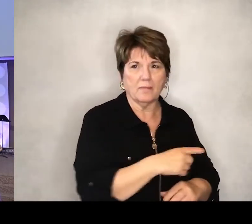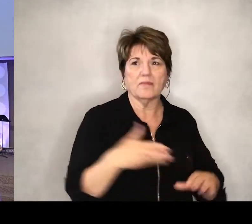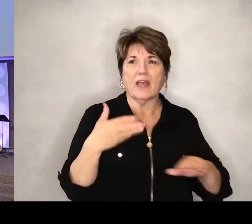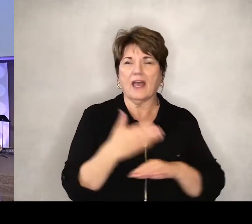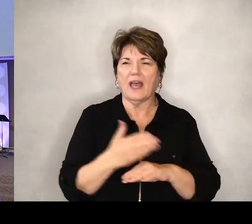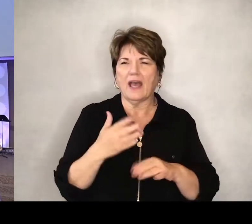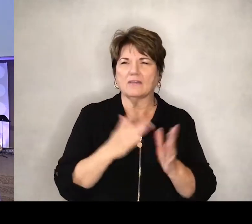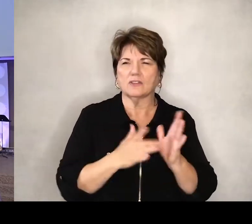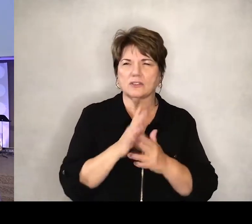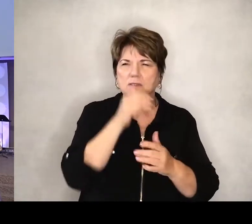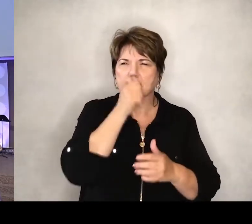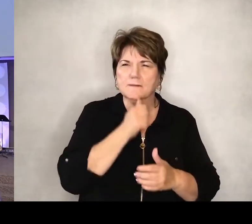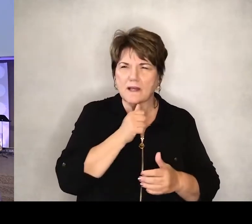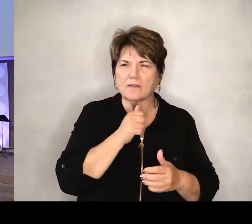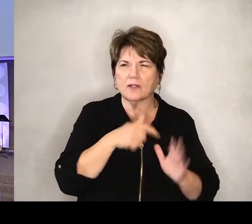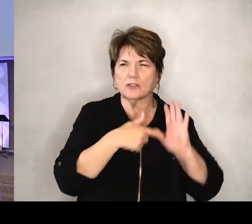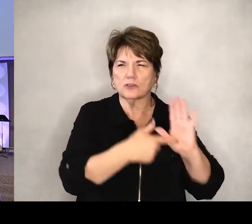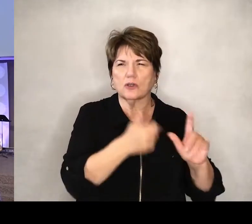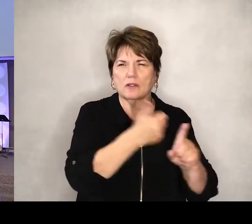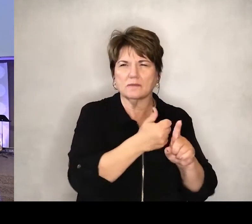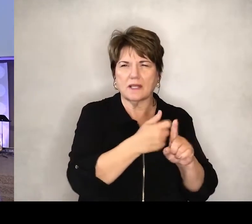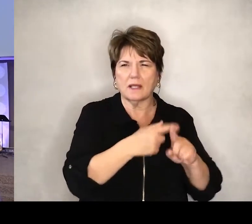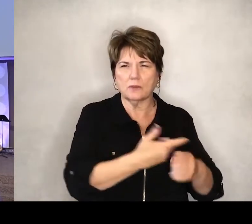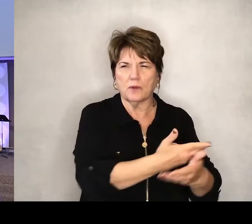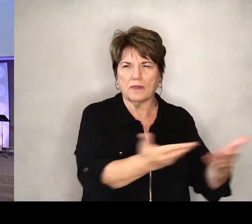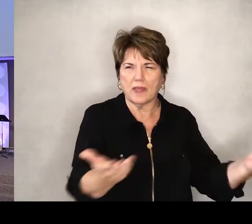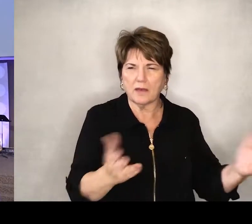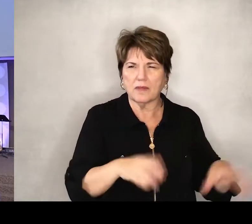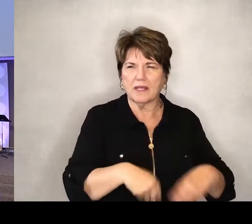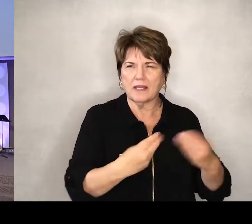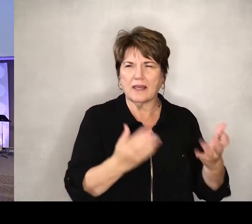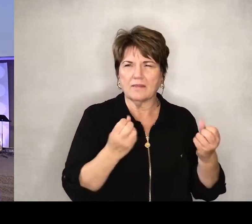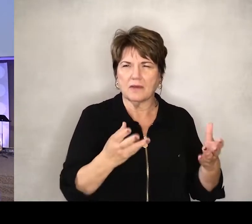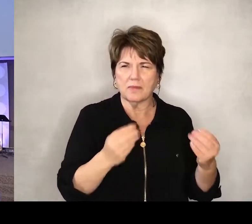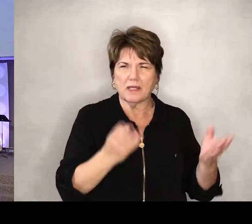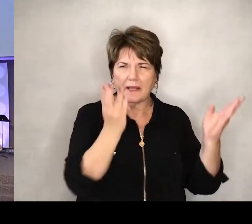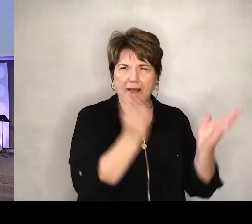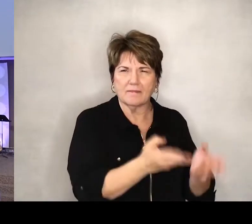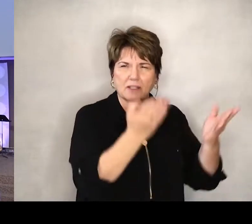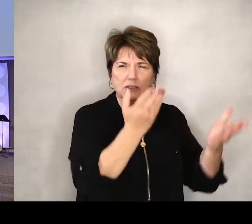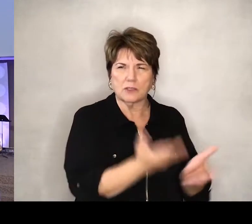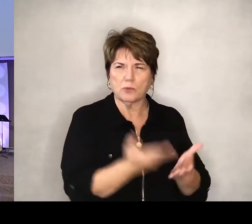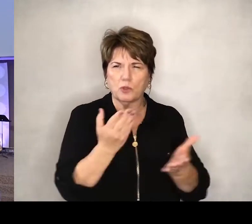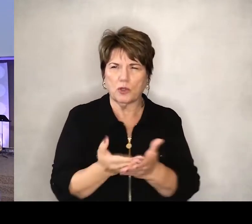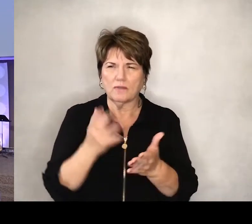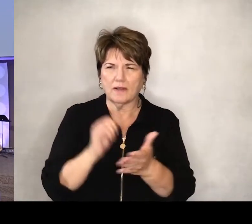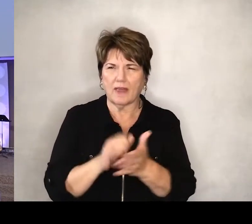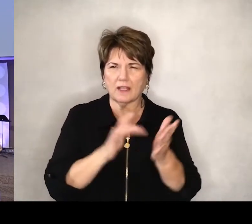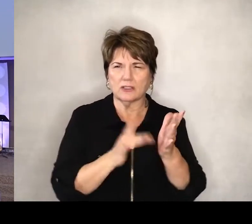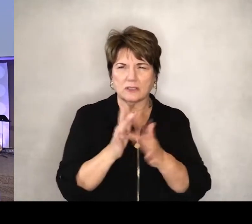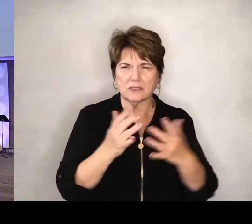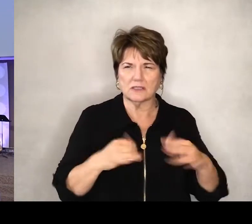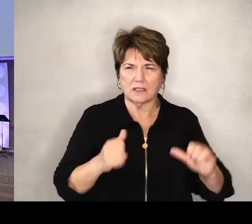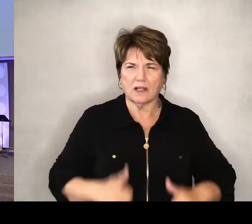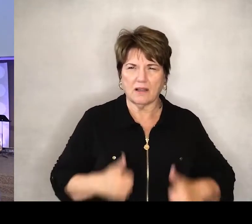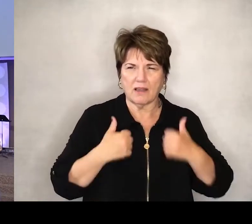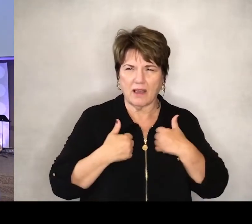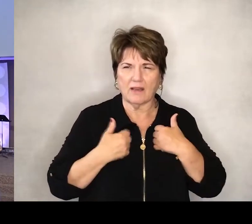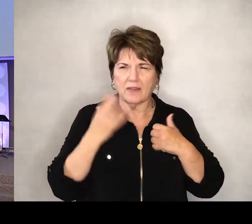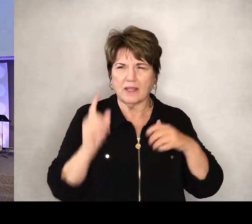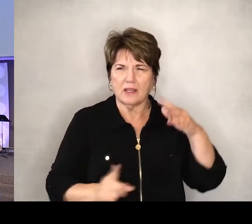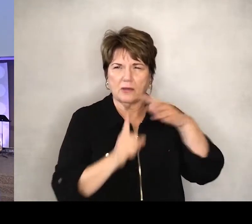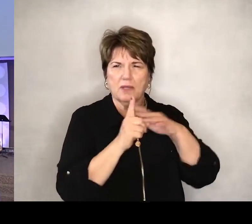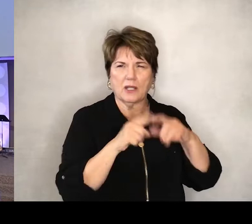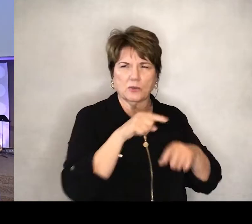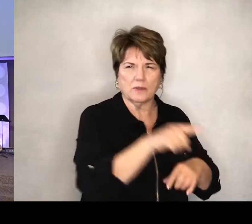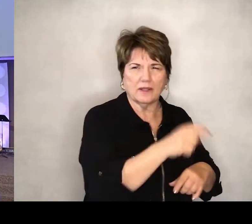After his suffering, he presented himself to them and gave many convincing proofs that he was alive. He appeared to